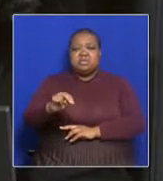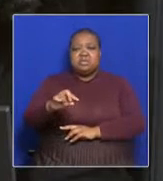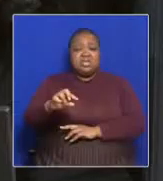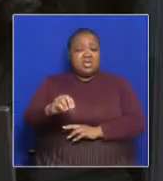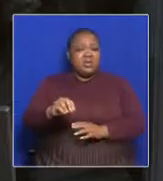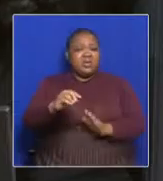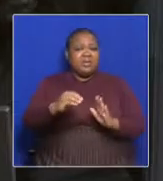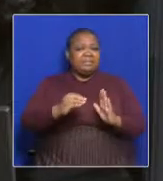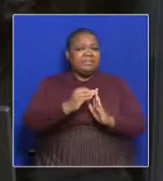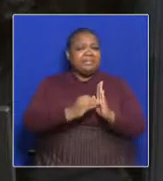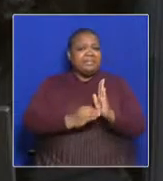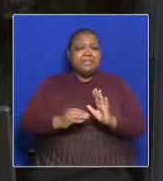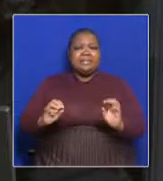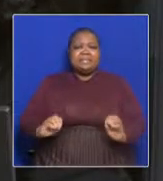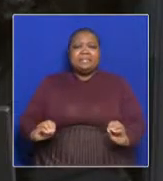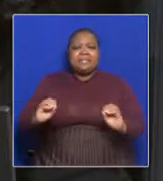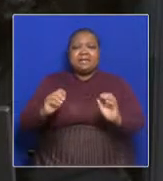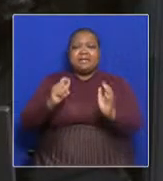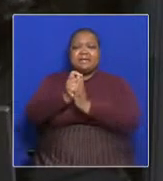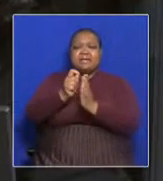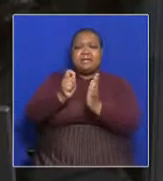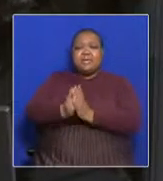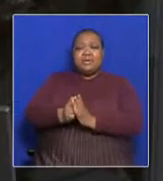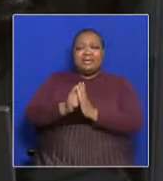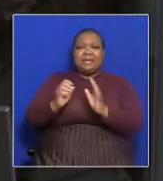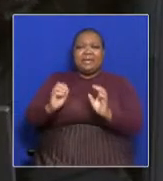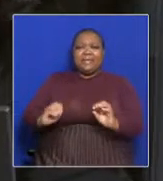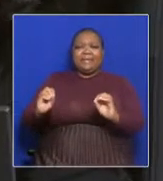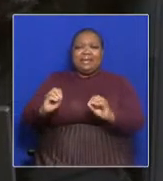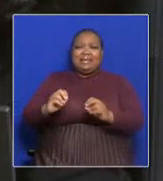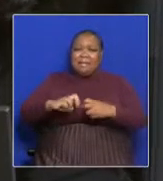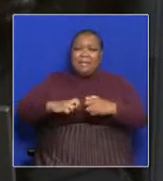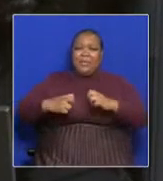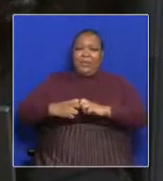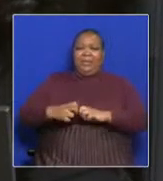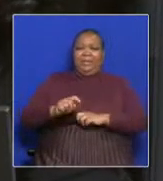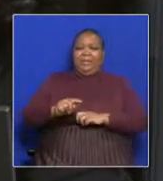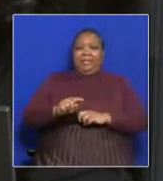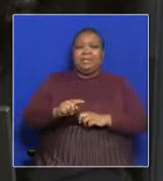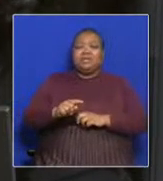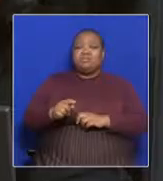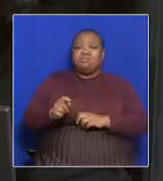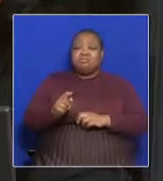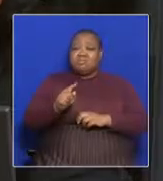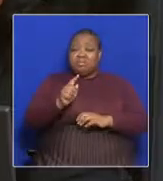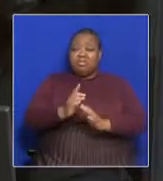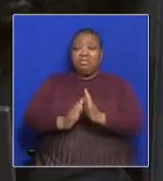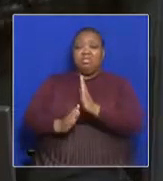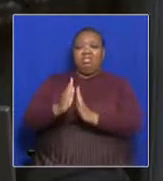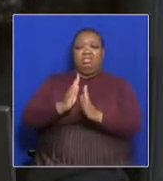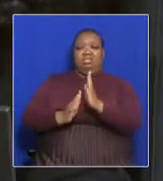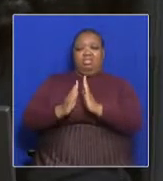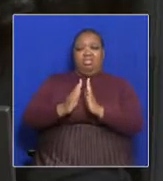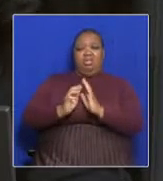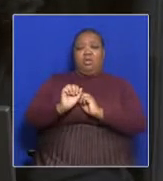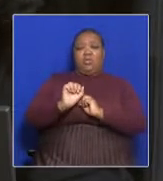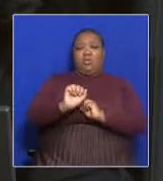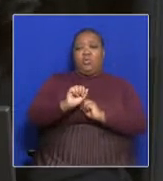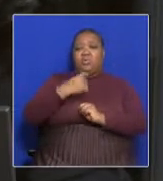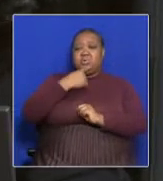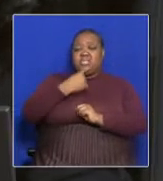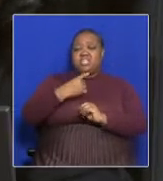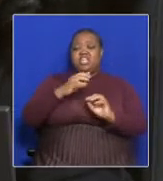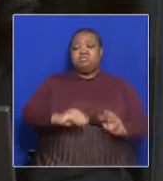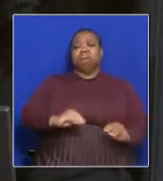is problematic. And we have only your word now. that you moved because